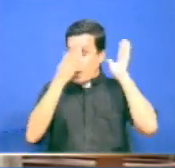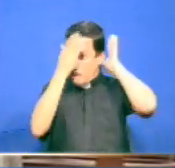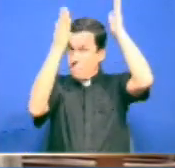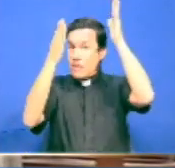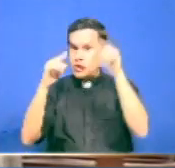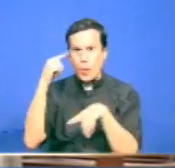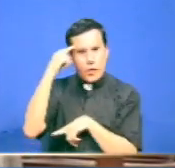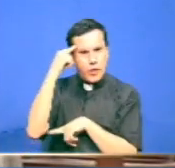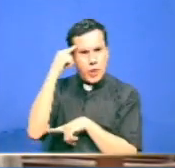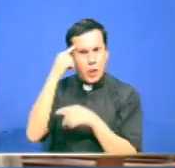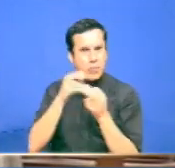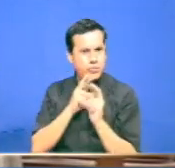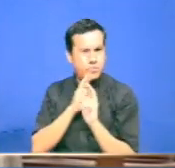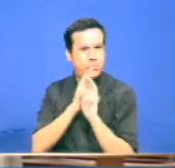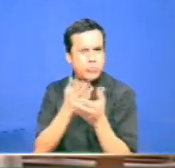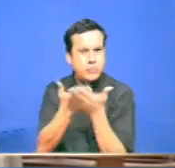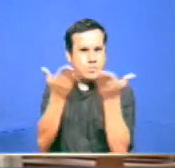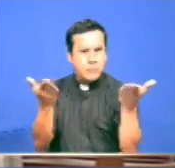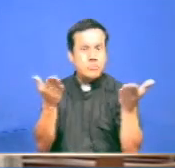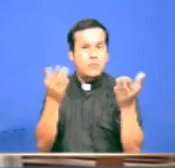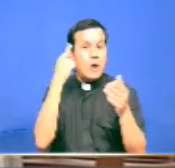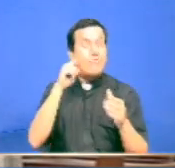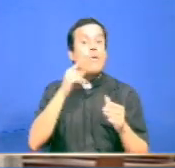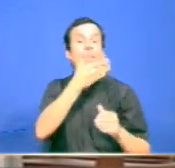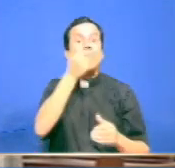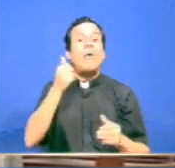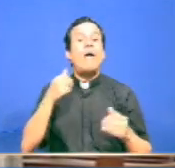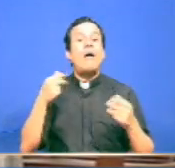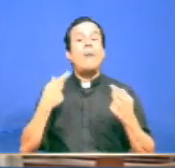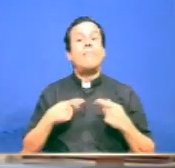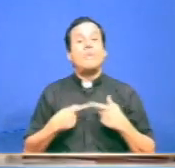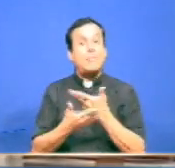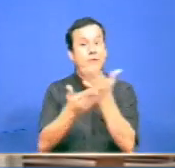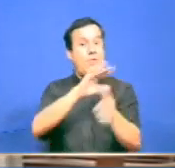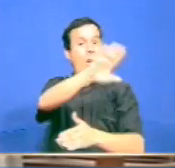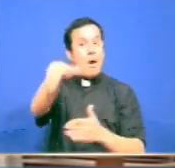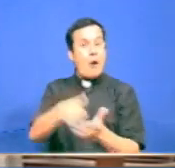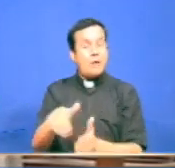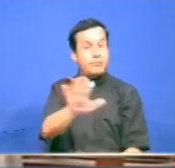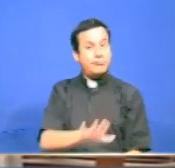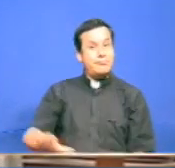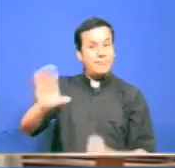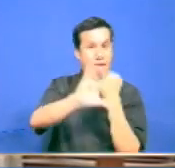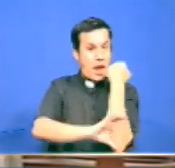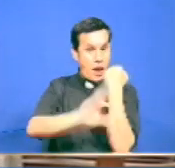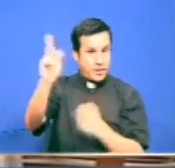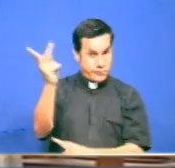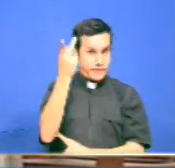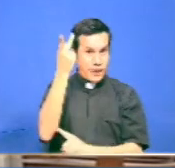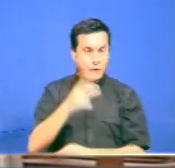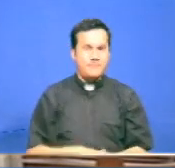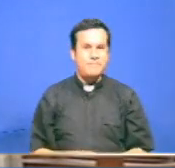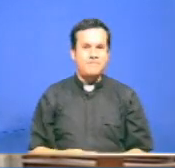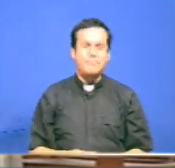about for the benefit of all our people in the whole country. So as we come